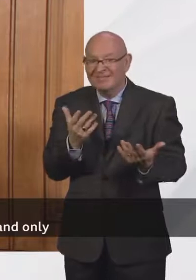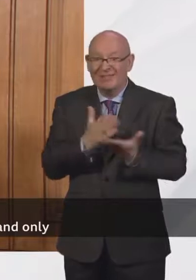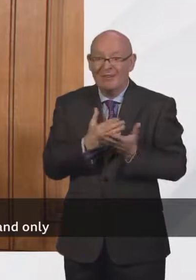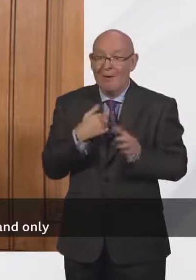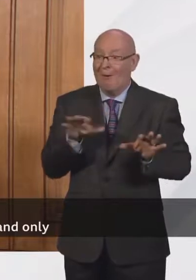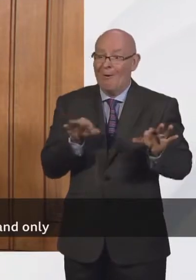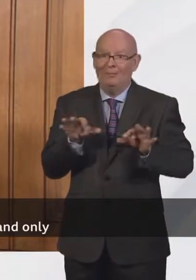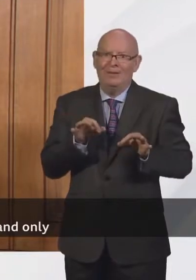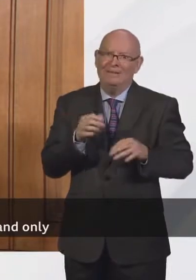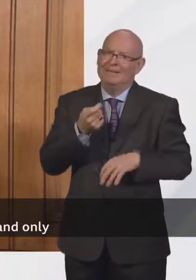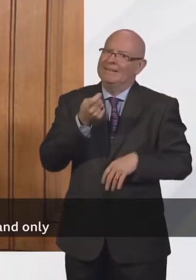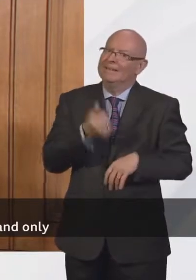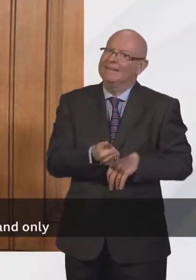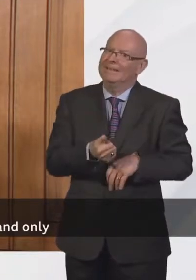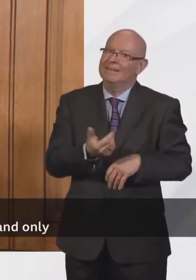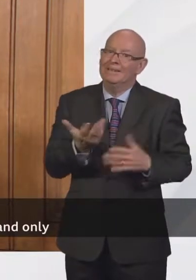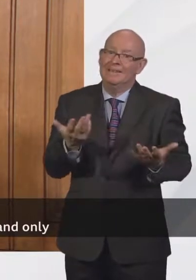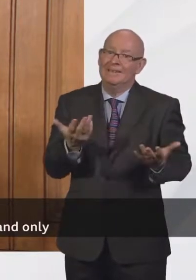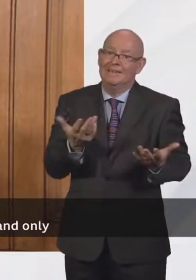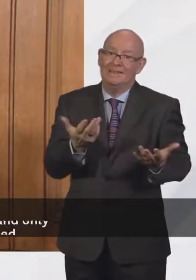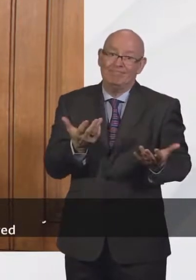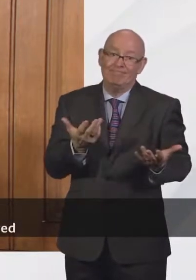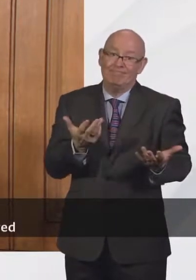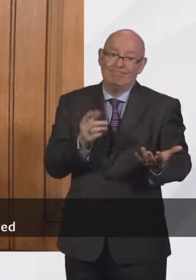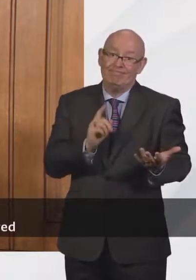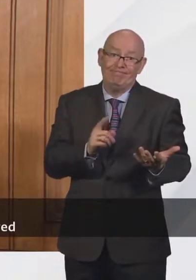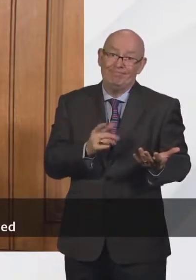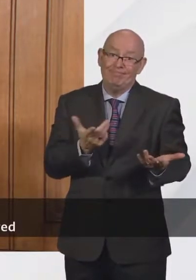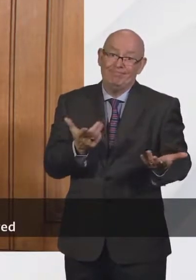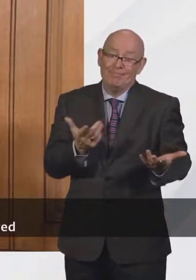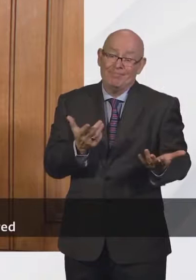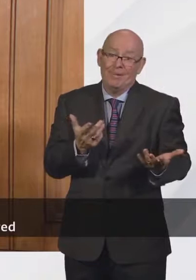disappear in that way. So I think it circulates in the way that Chris has said,